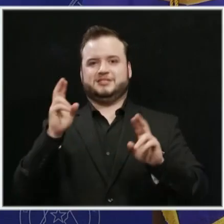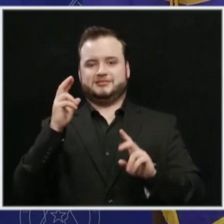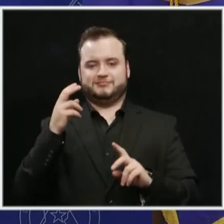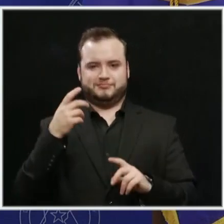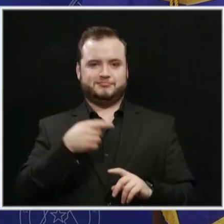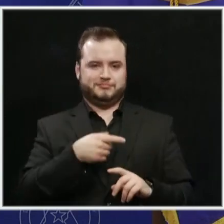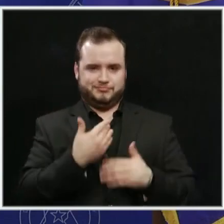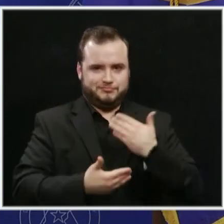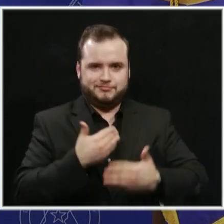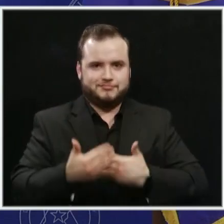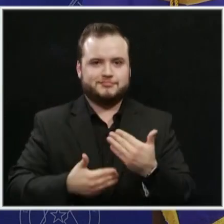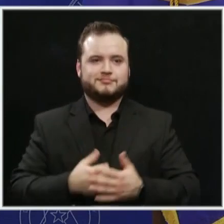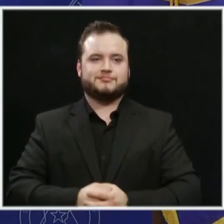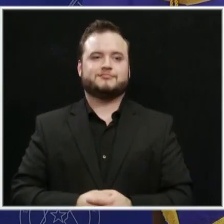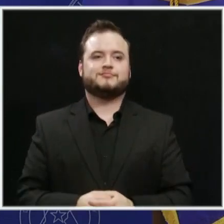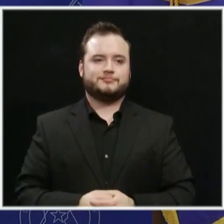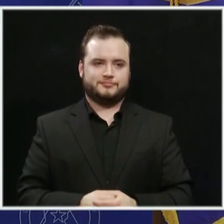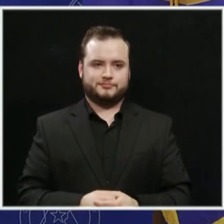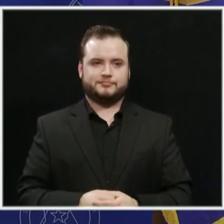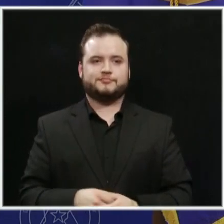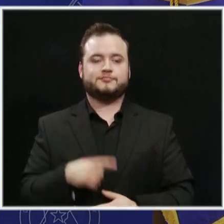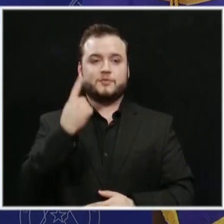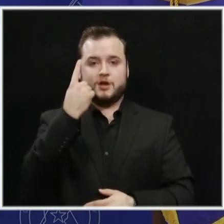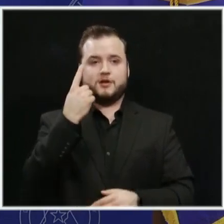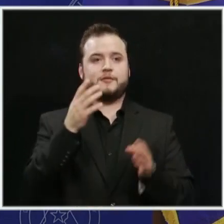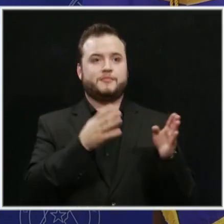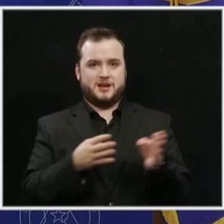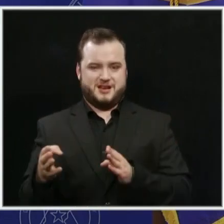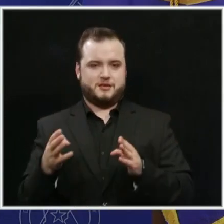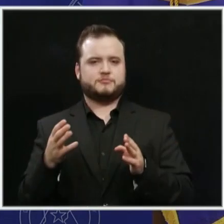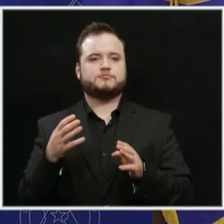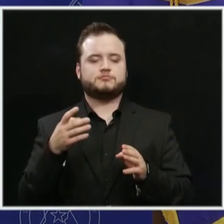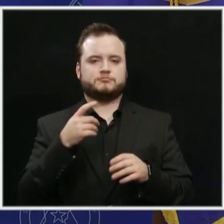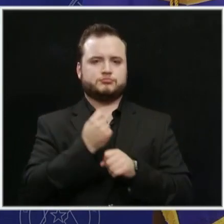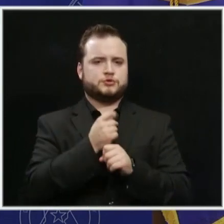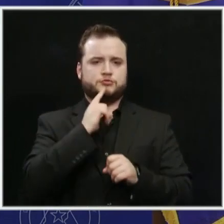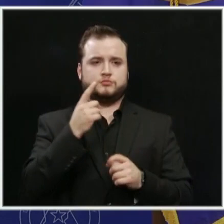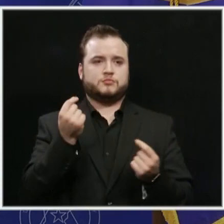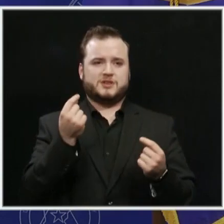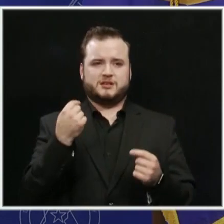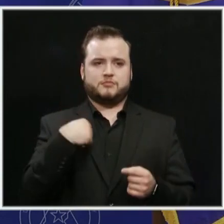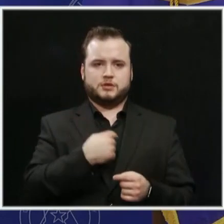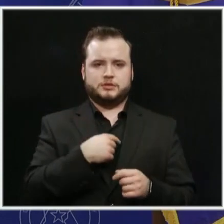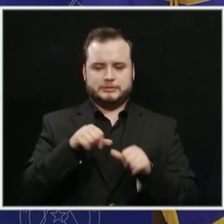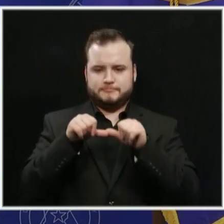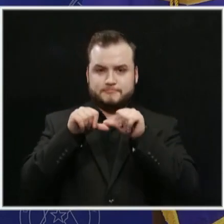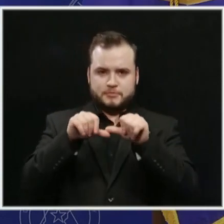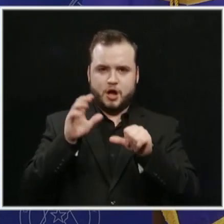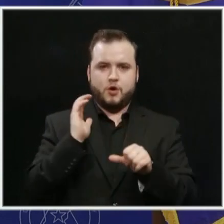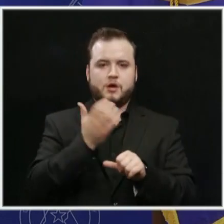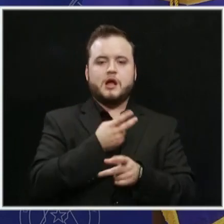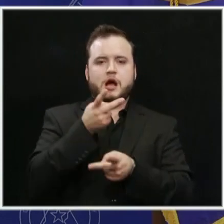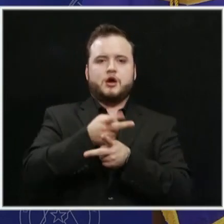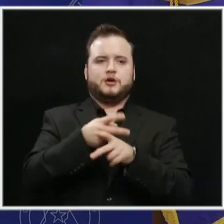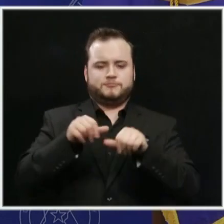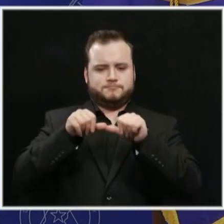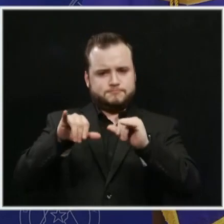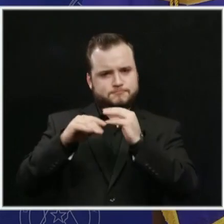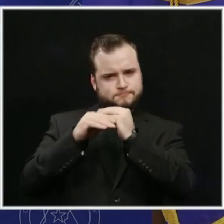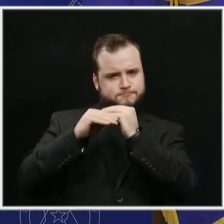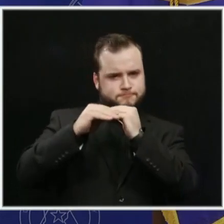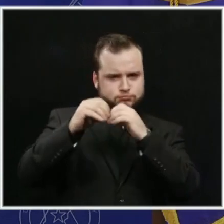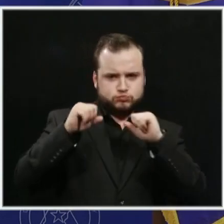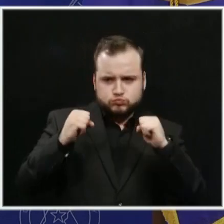the intents is to make sure that we have a consistent level of care provided to all residents in Minnesota, that we leverage all of our